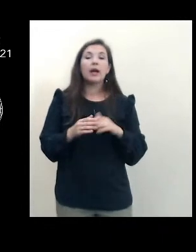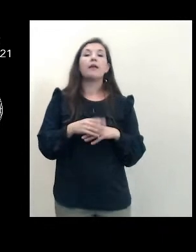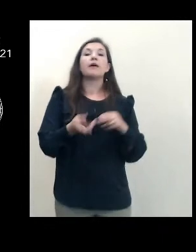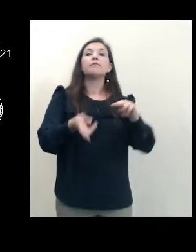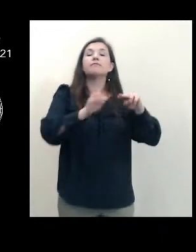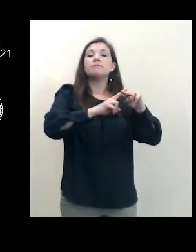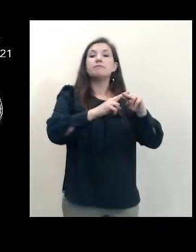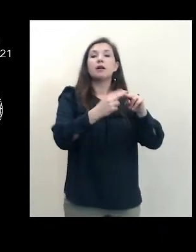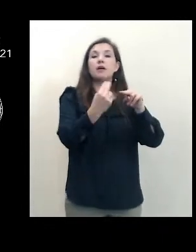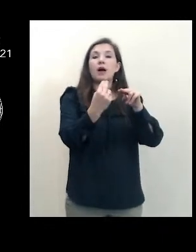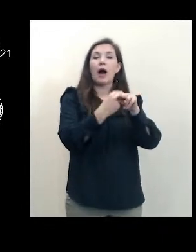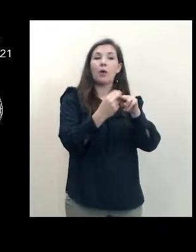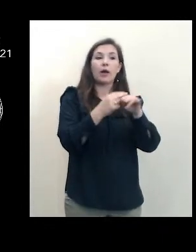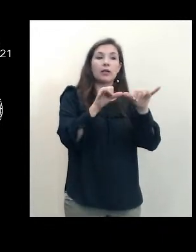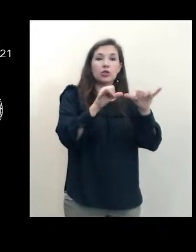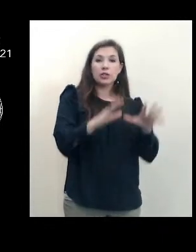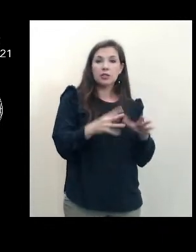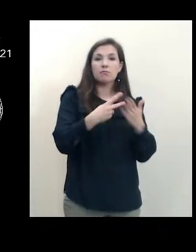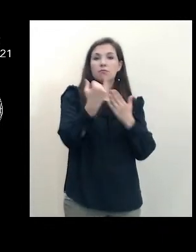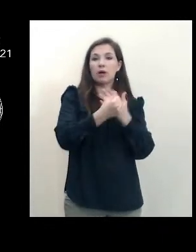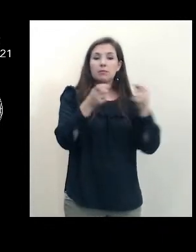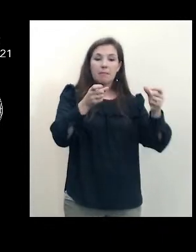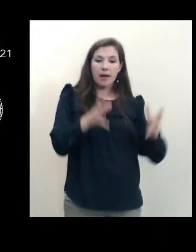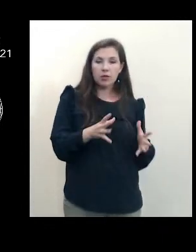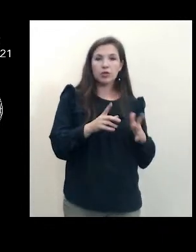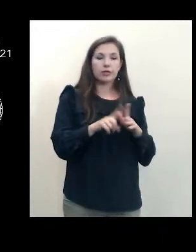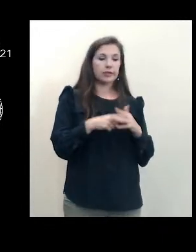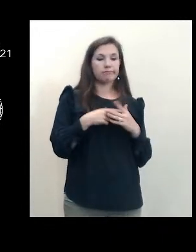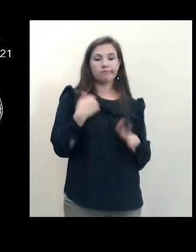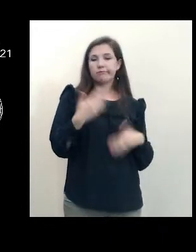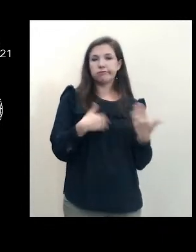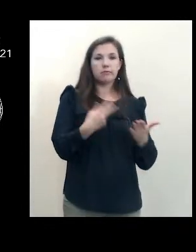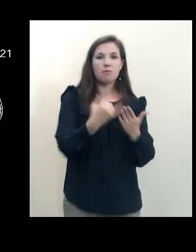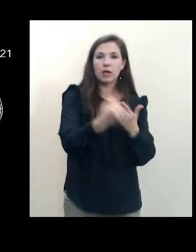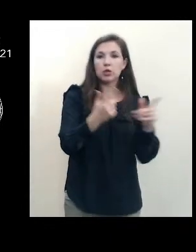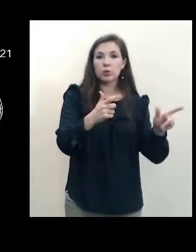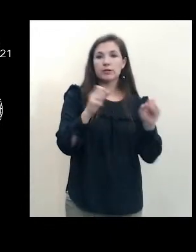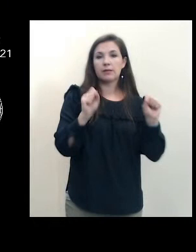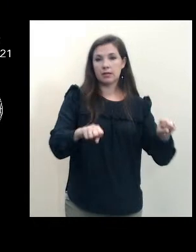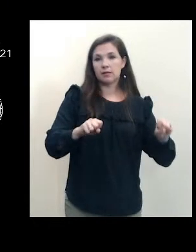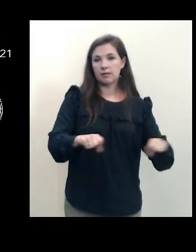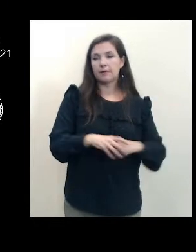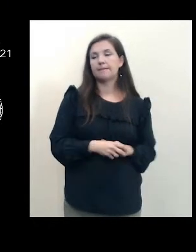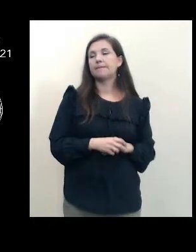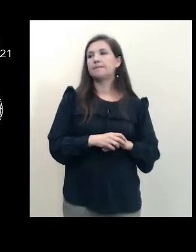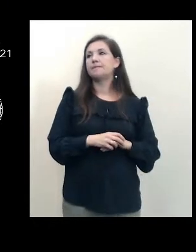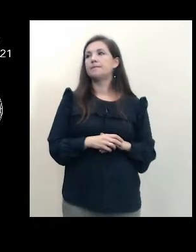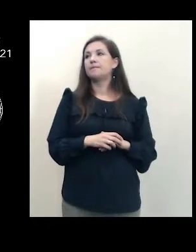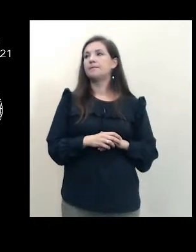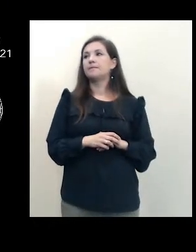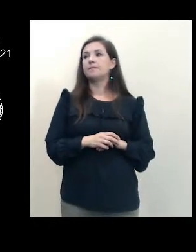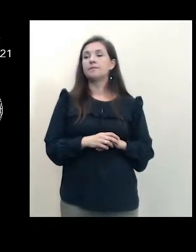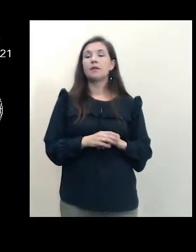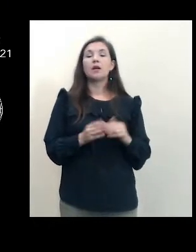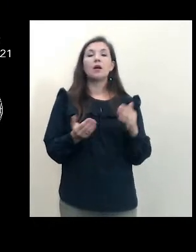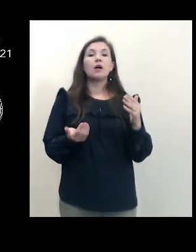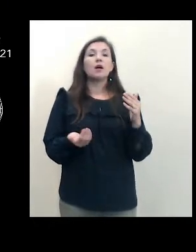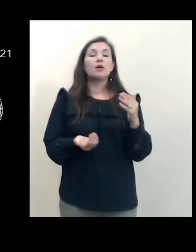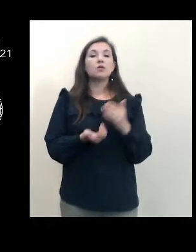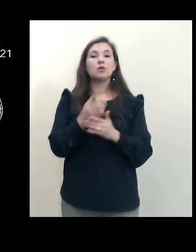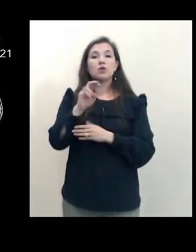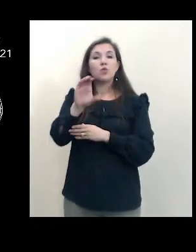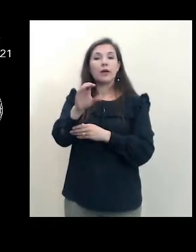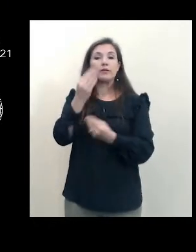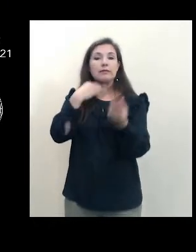and project managers to get these projects going and completed as quickly as possible. We're creating a new recreational and